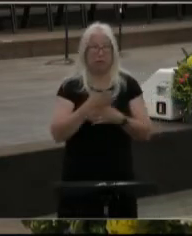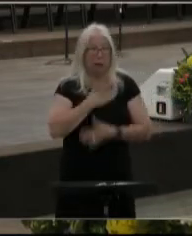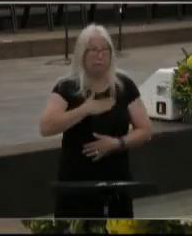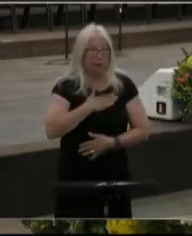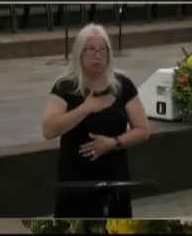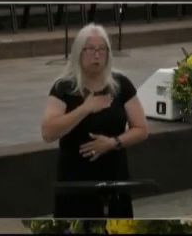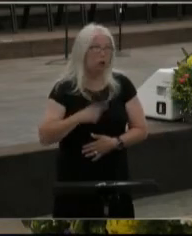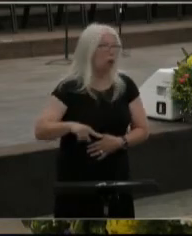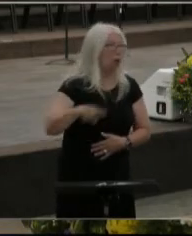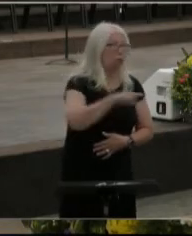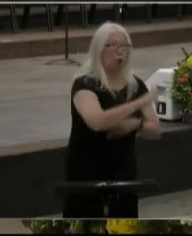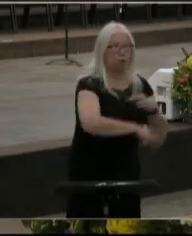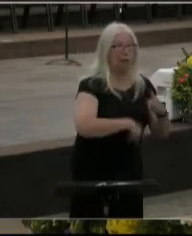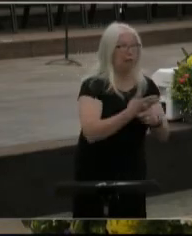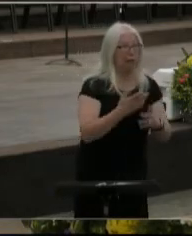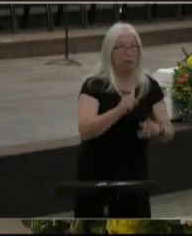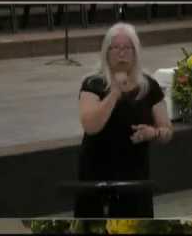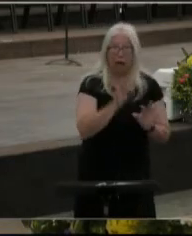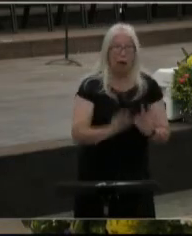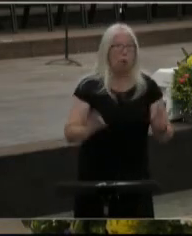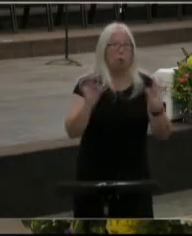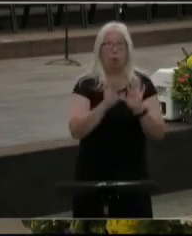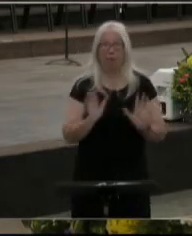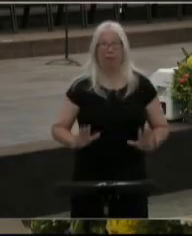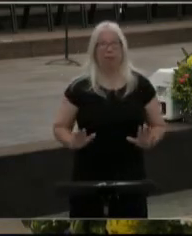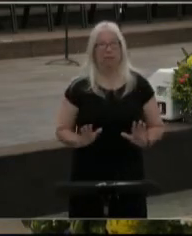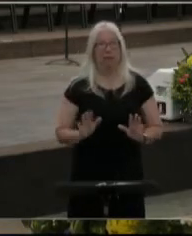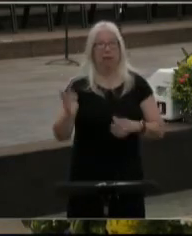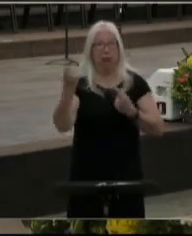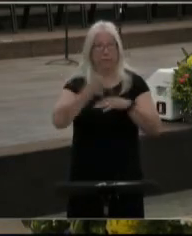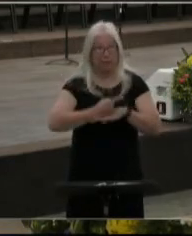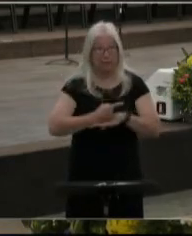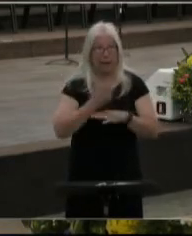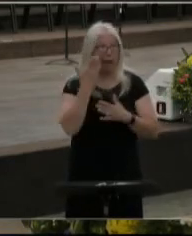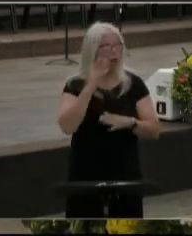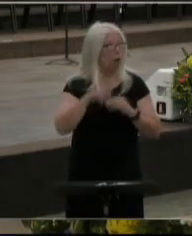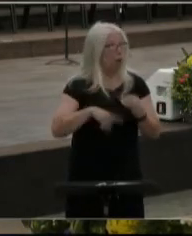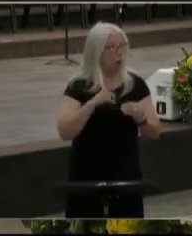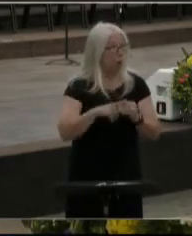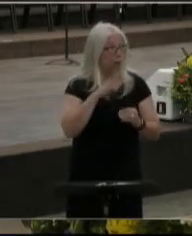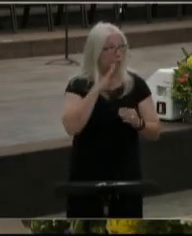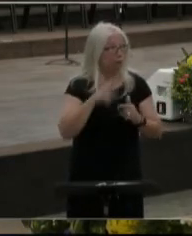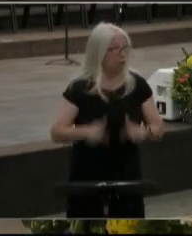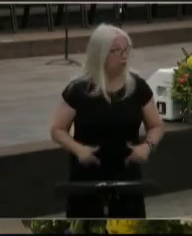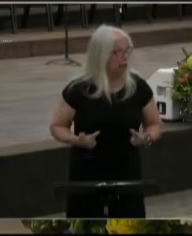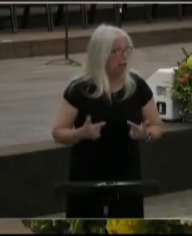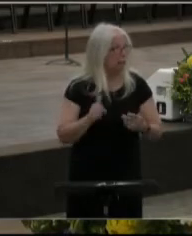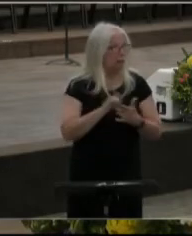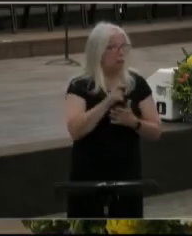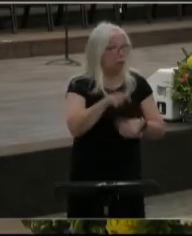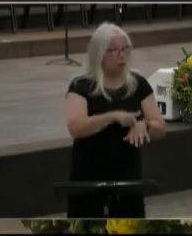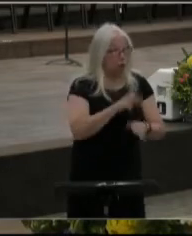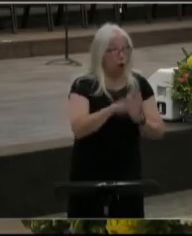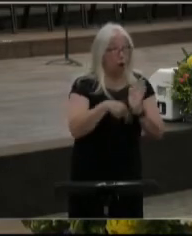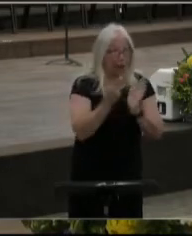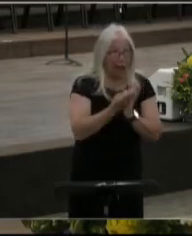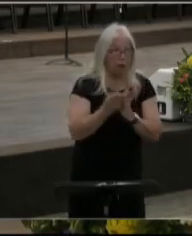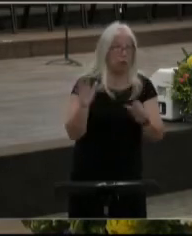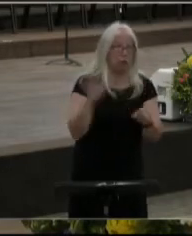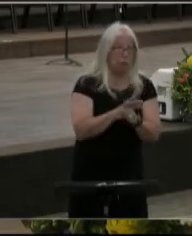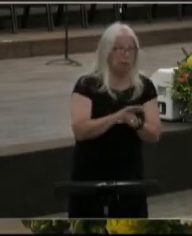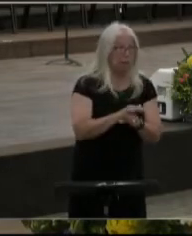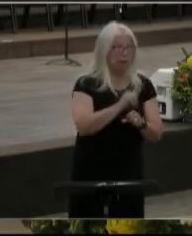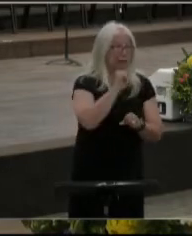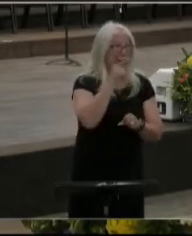pleasure, those type things, I'm telling you this, there's definitely coming a day, I do not know when it will be in your life, but those long hours and total